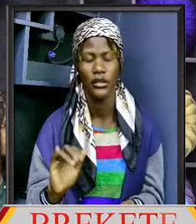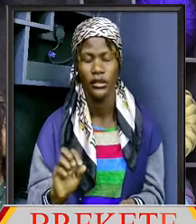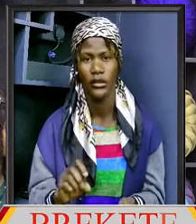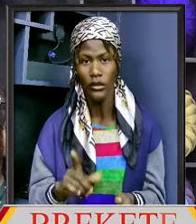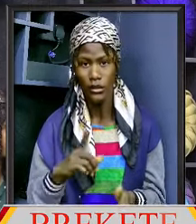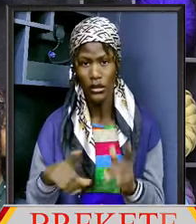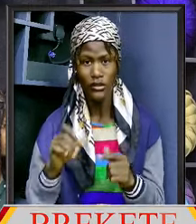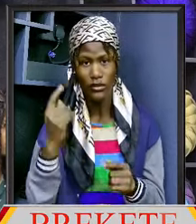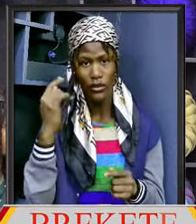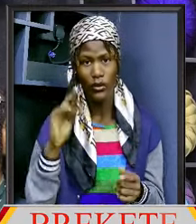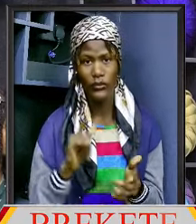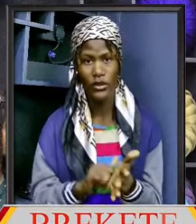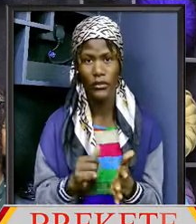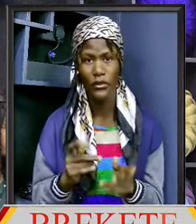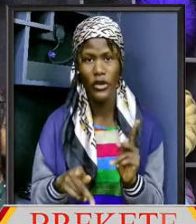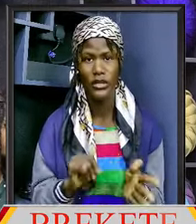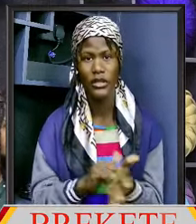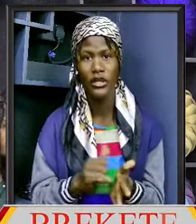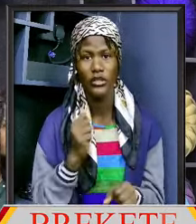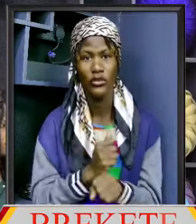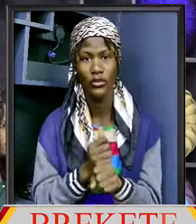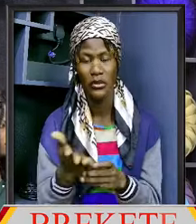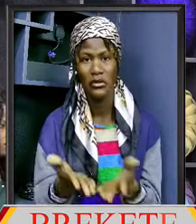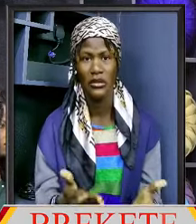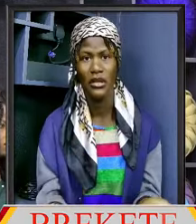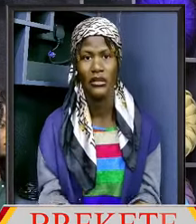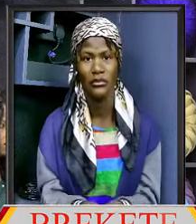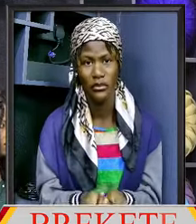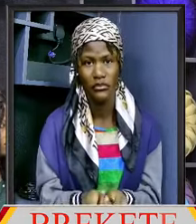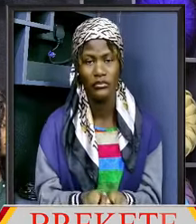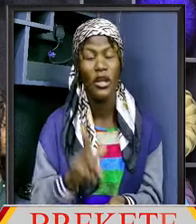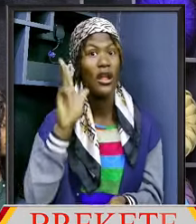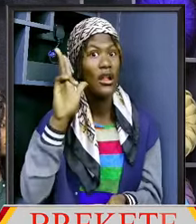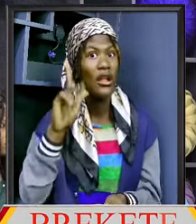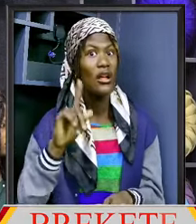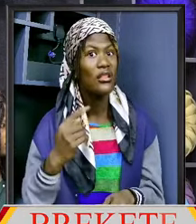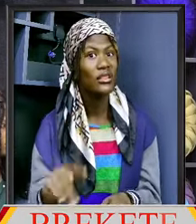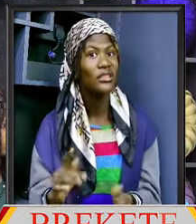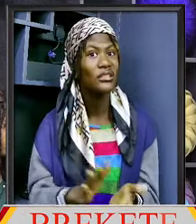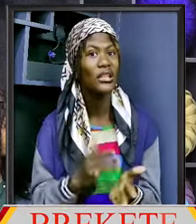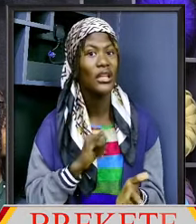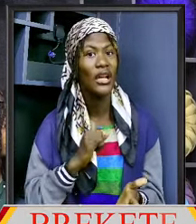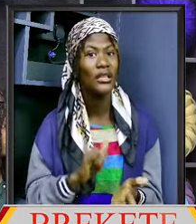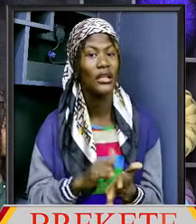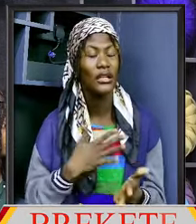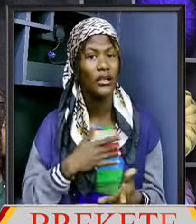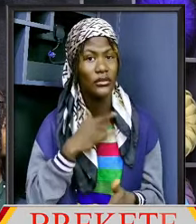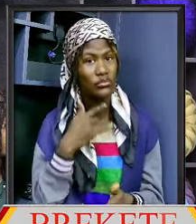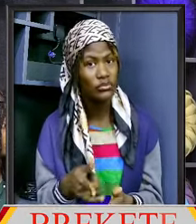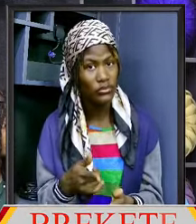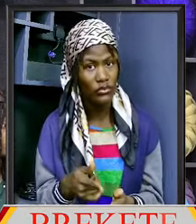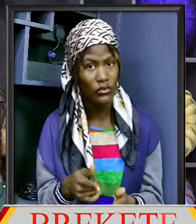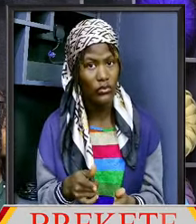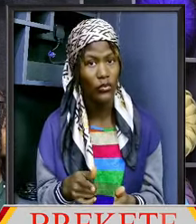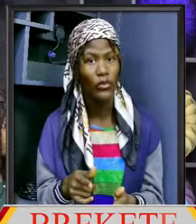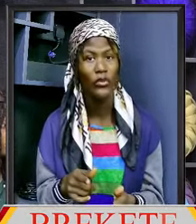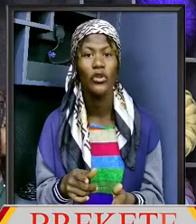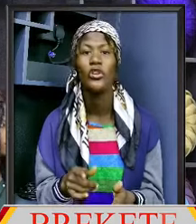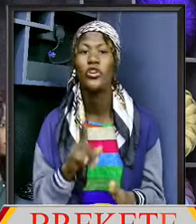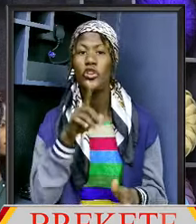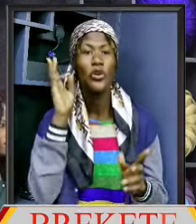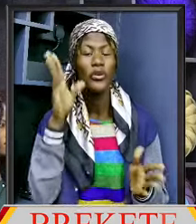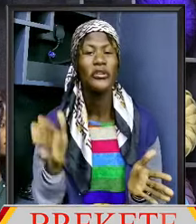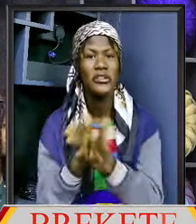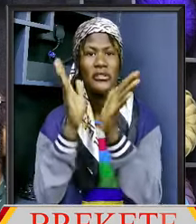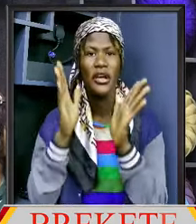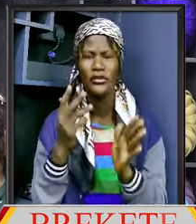that place, they suppose put them. Not be treating, I don't talk. Not be, you not go ask for them. As you just raise your eye like this,